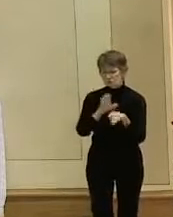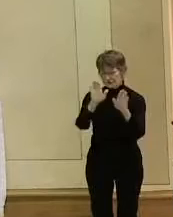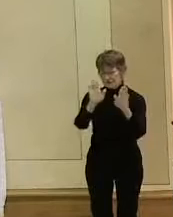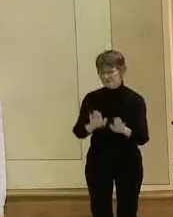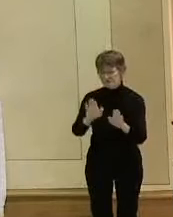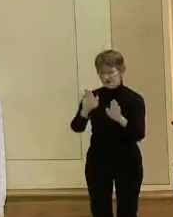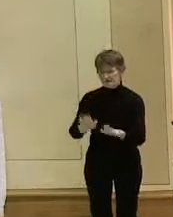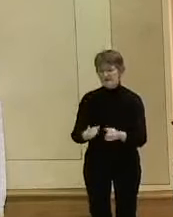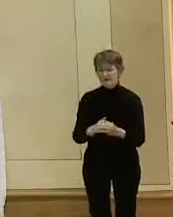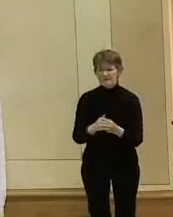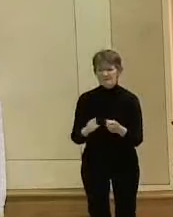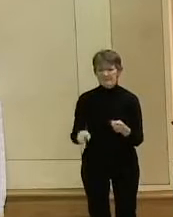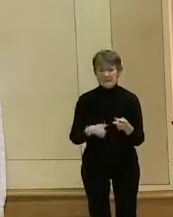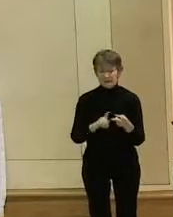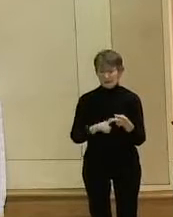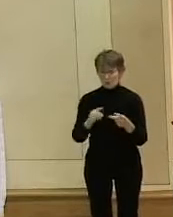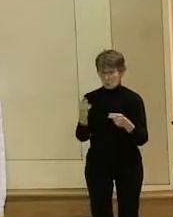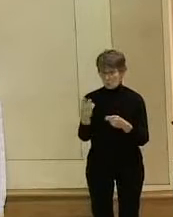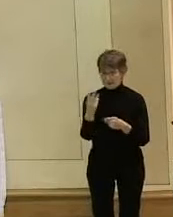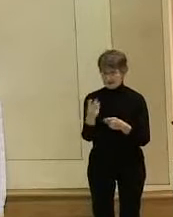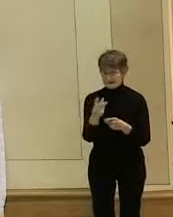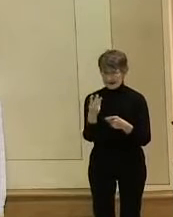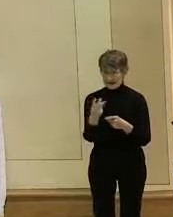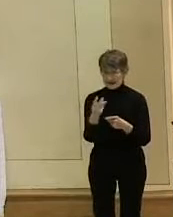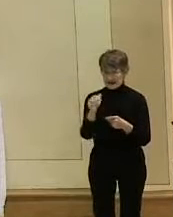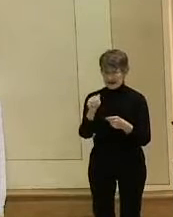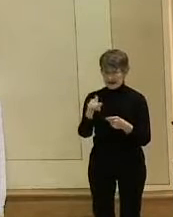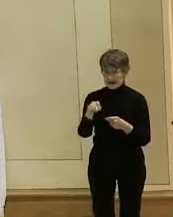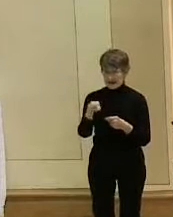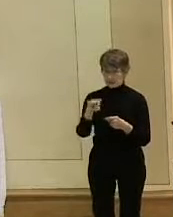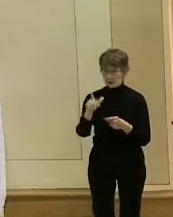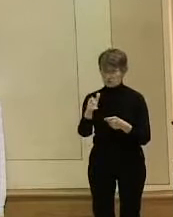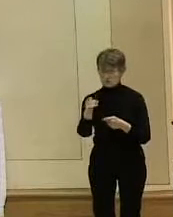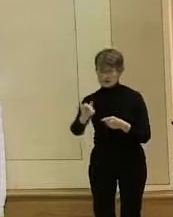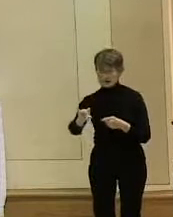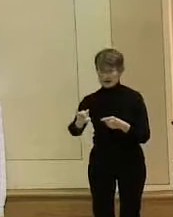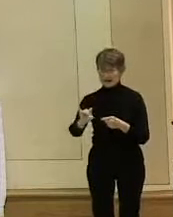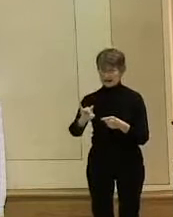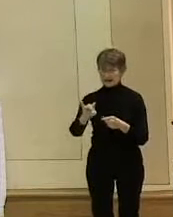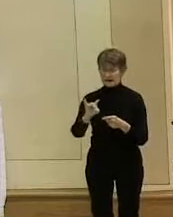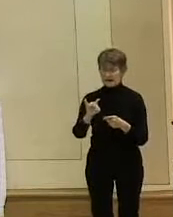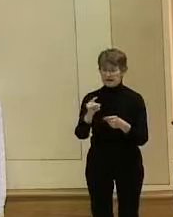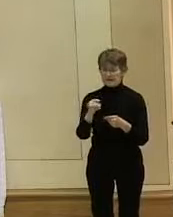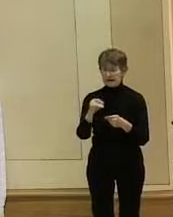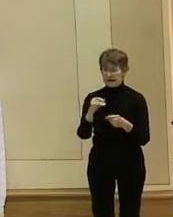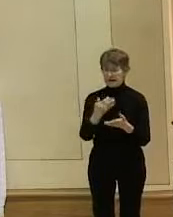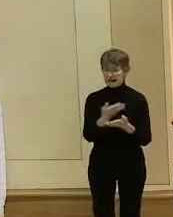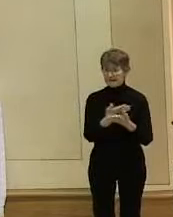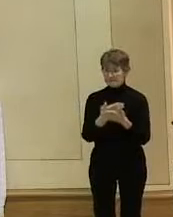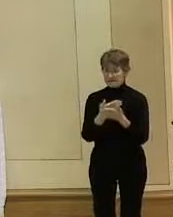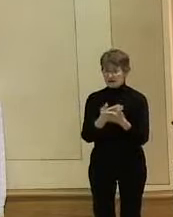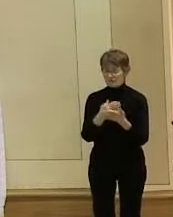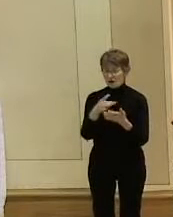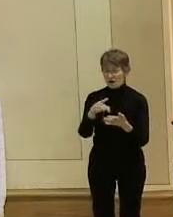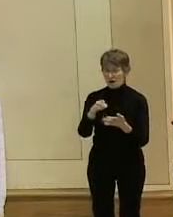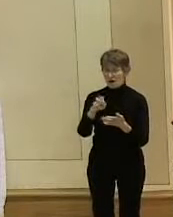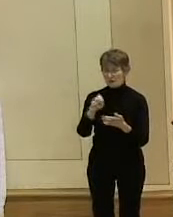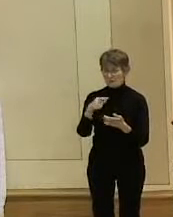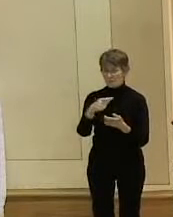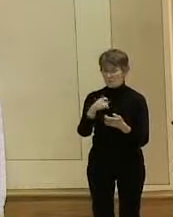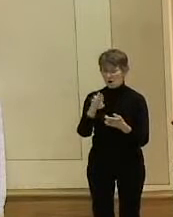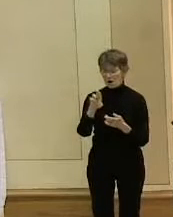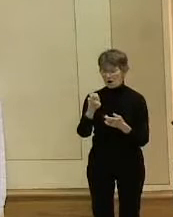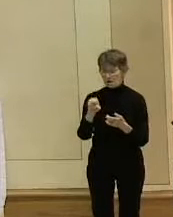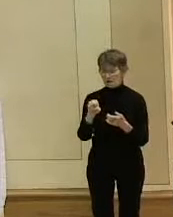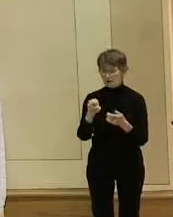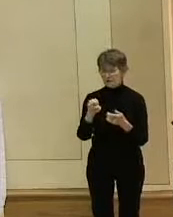This Wednesday, April 28th, Infant of Prague Circle will be cleaning the church at 9